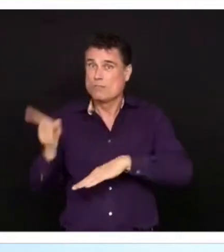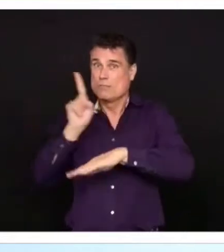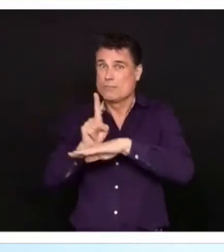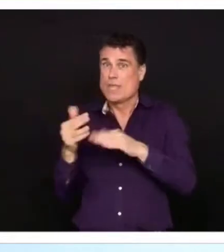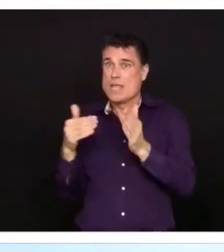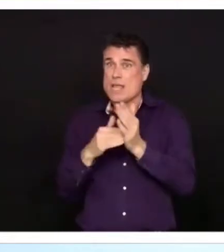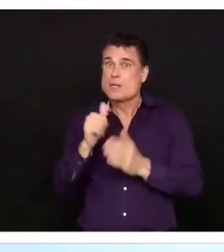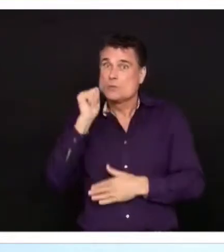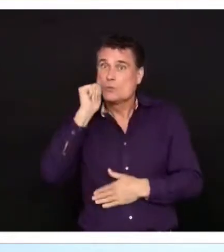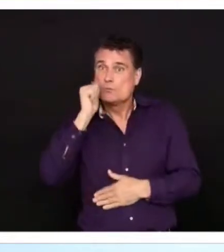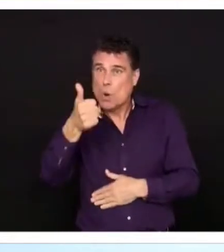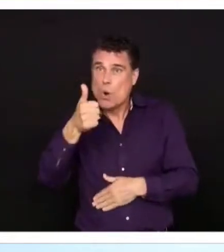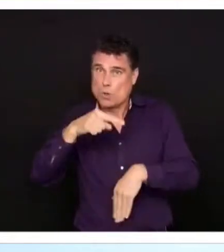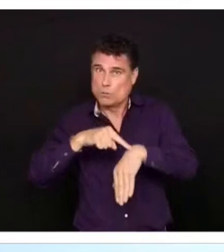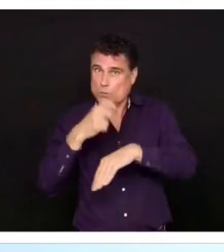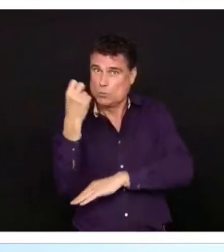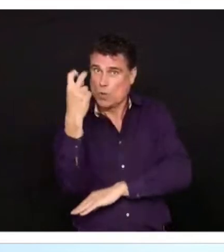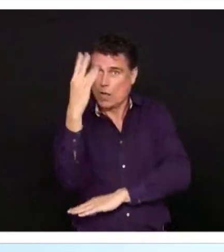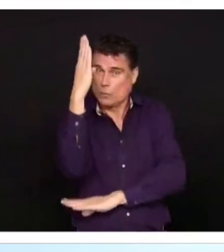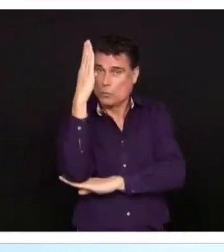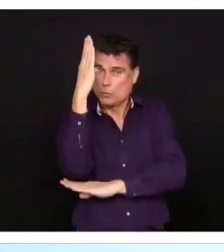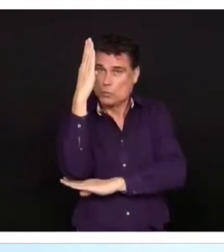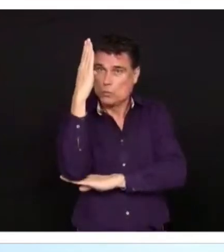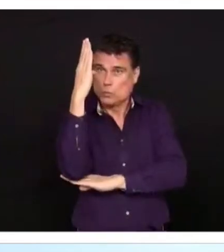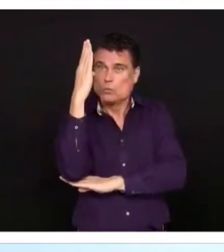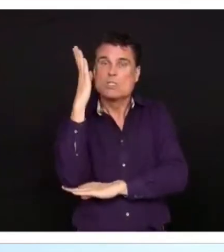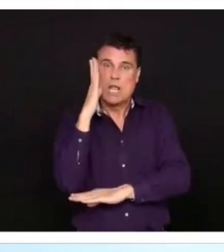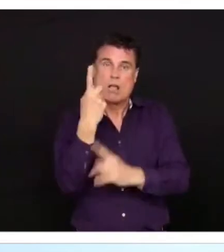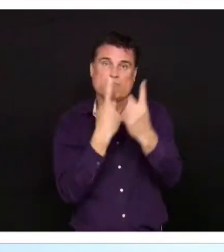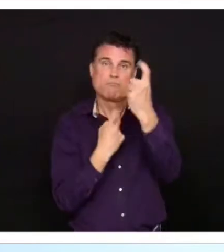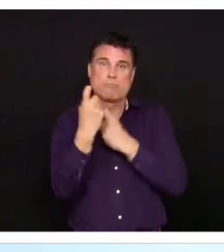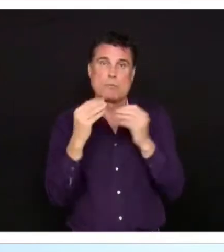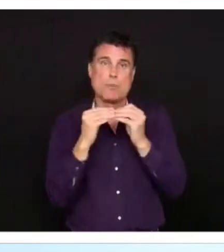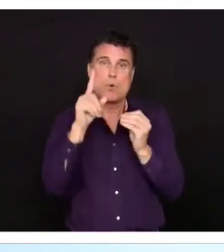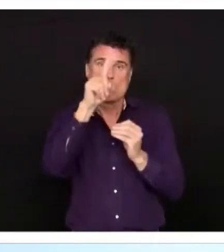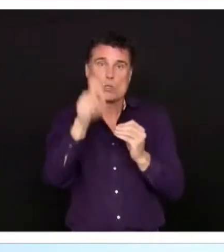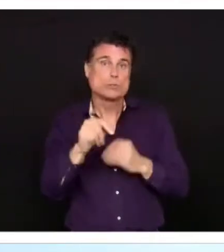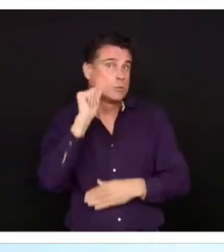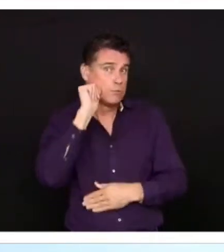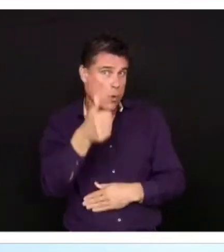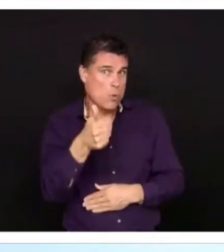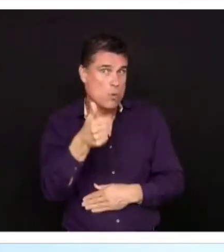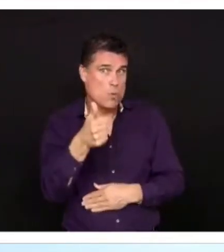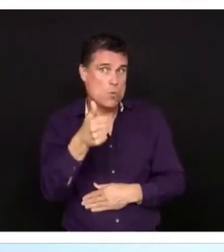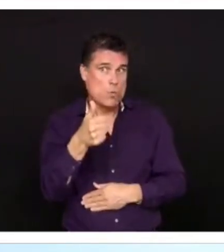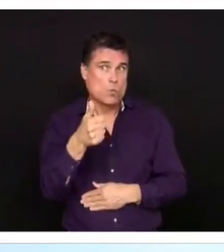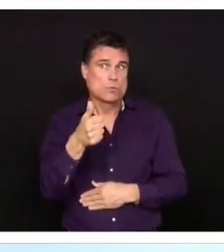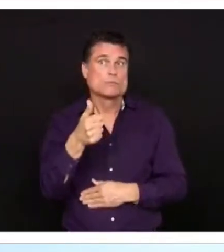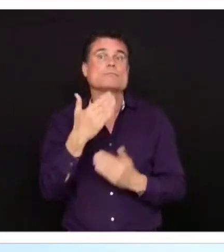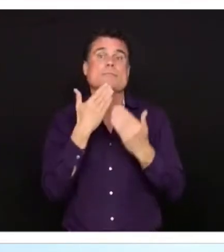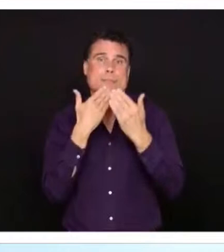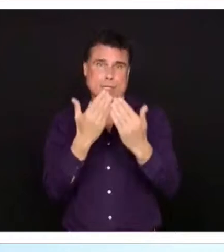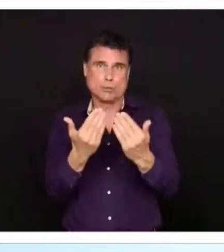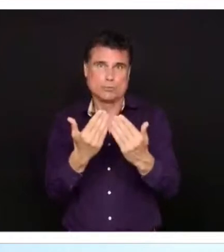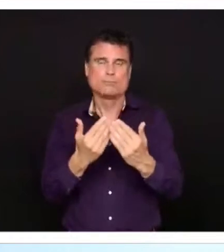then. But thank you very much, everybody, and continue to stay